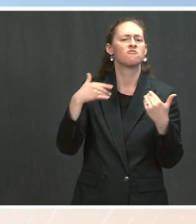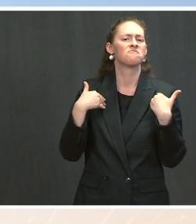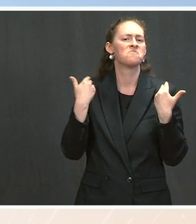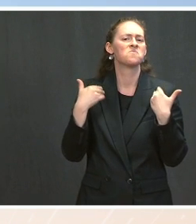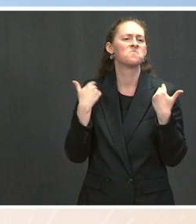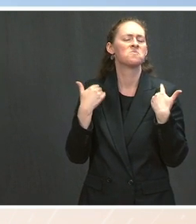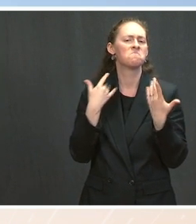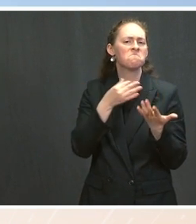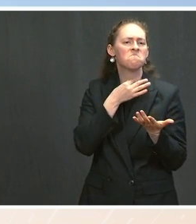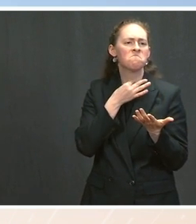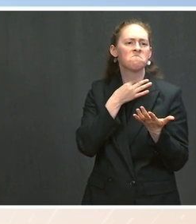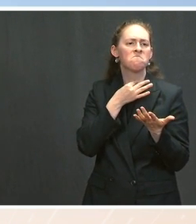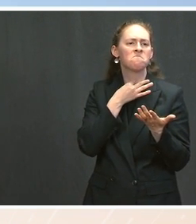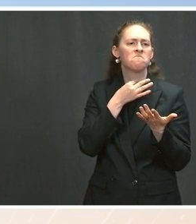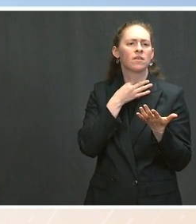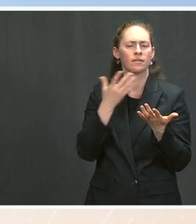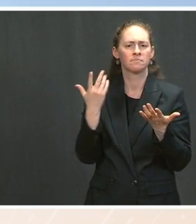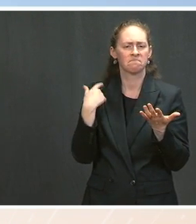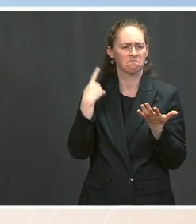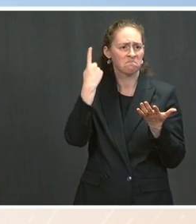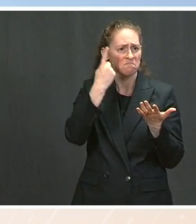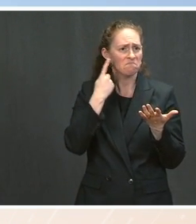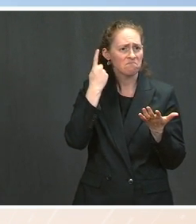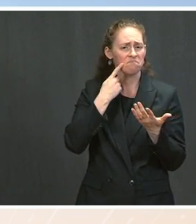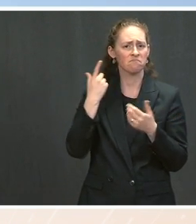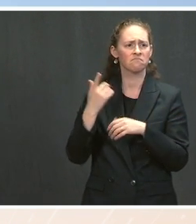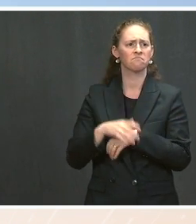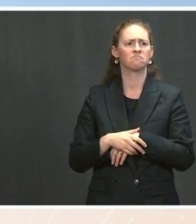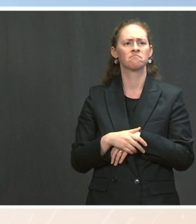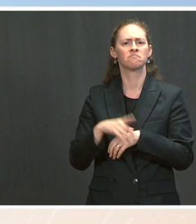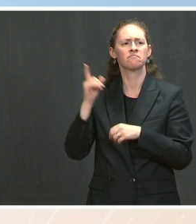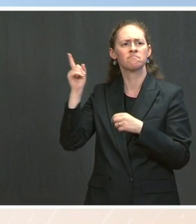considered to help kind of quell the concerns of parents?